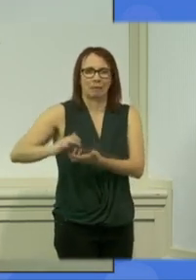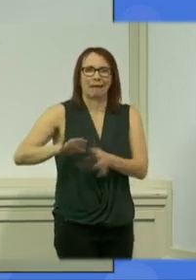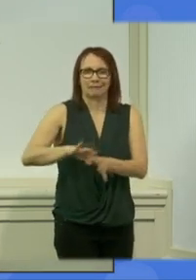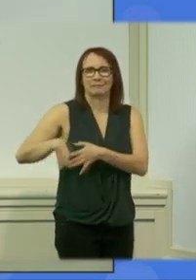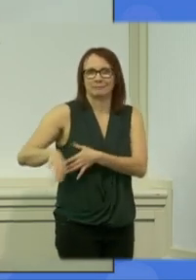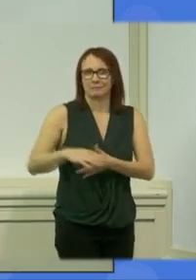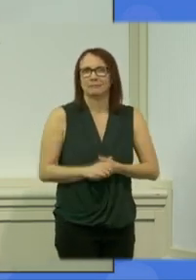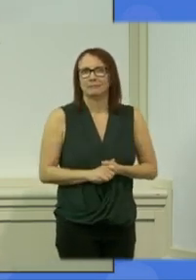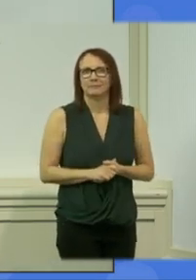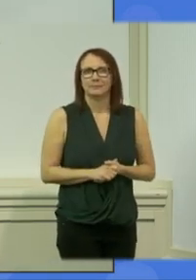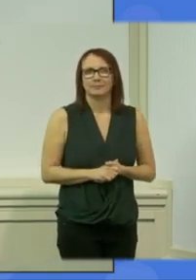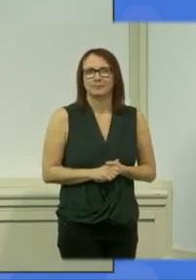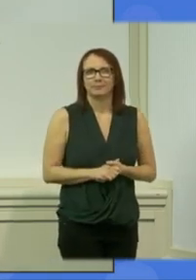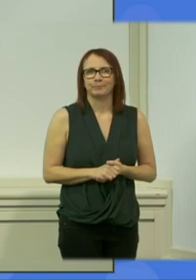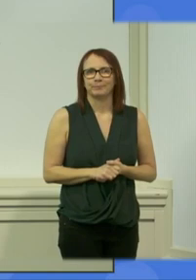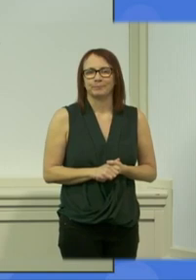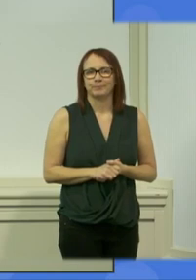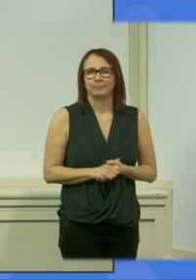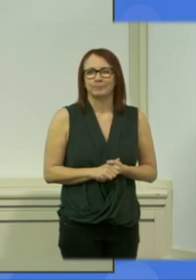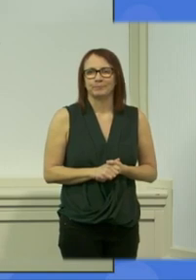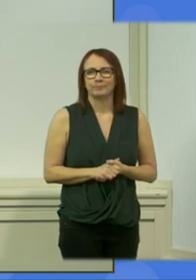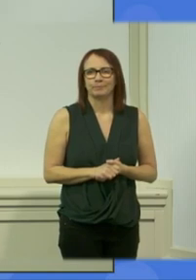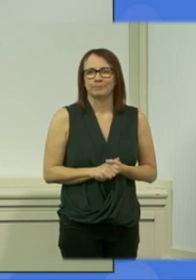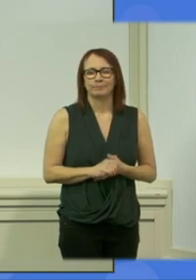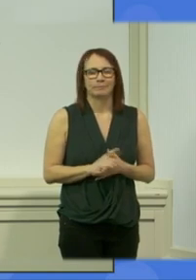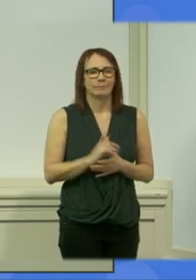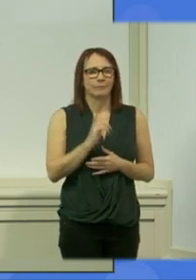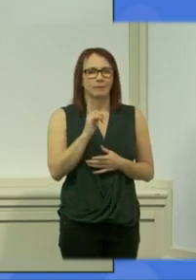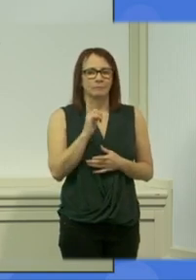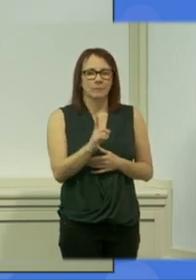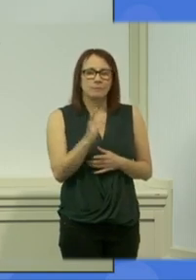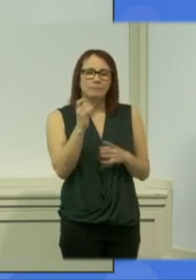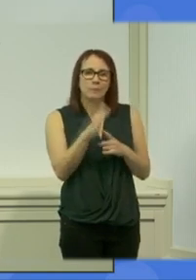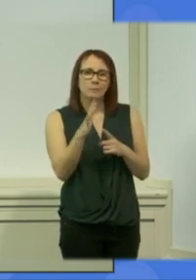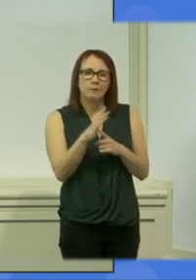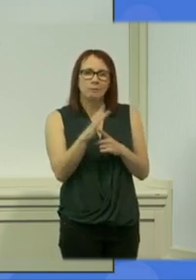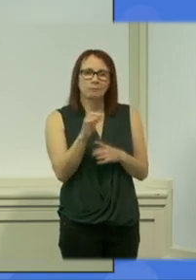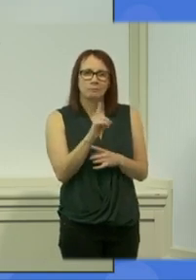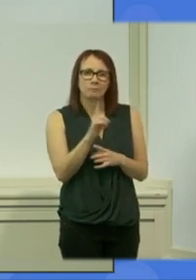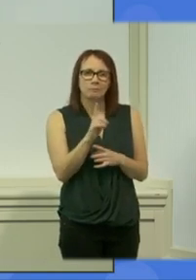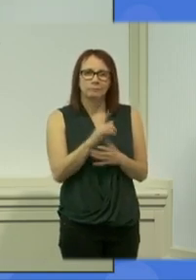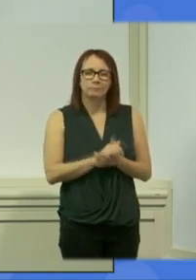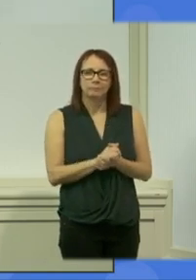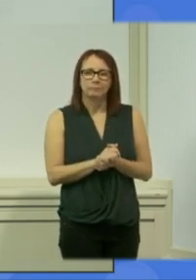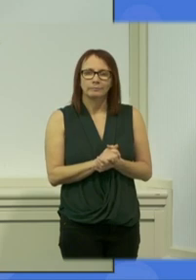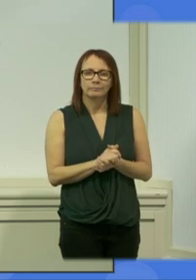complication. So my point here is that if you end